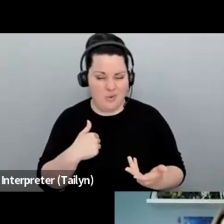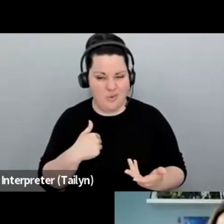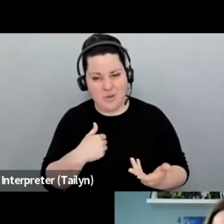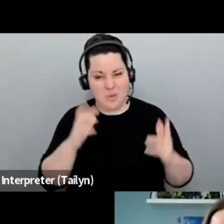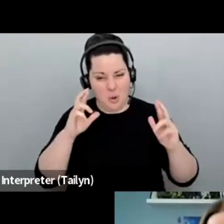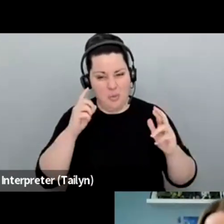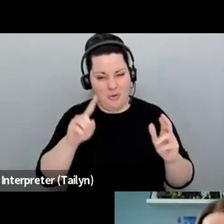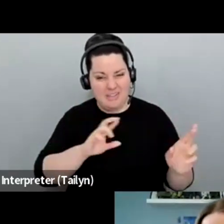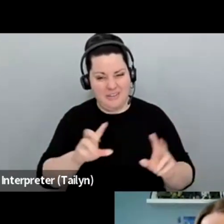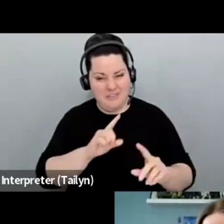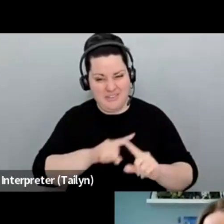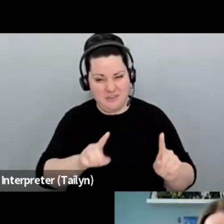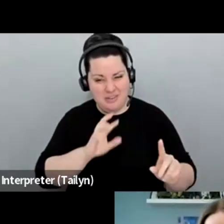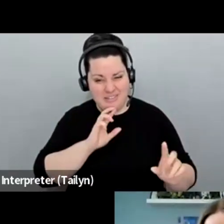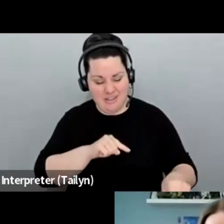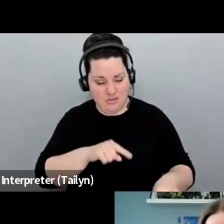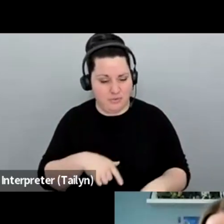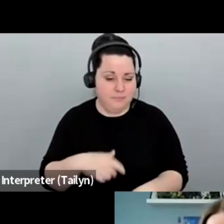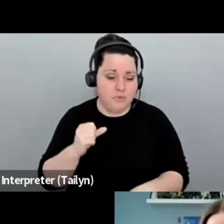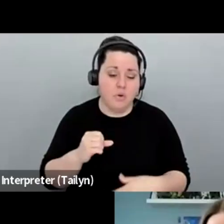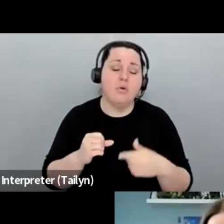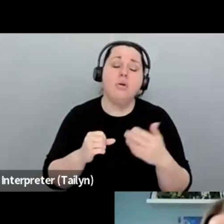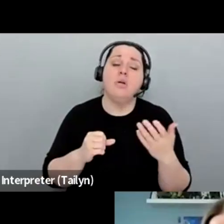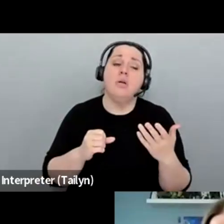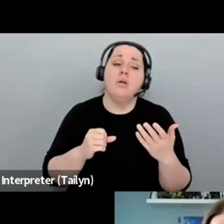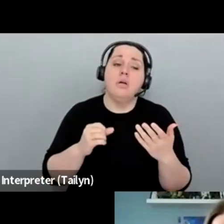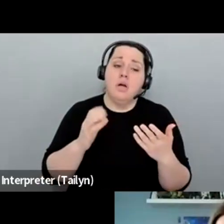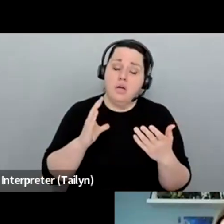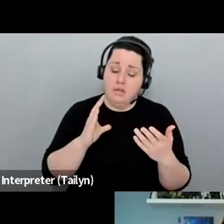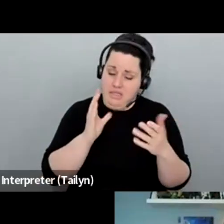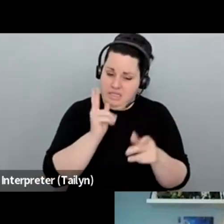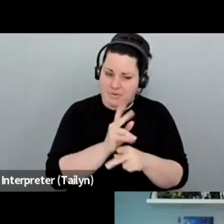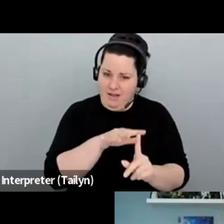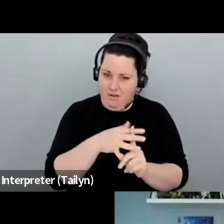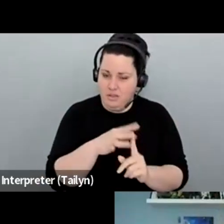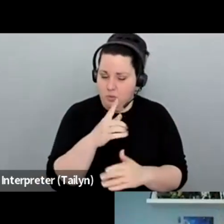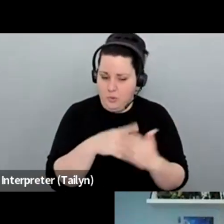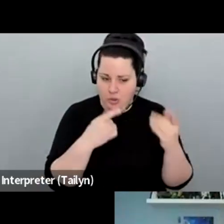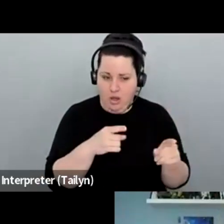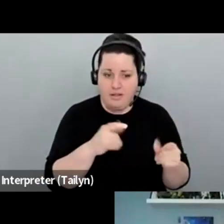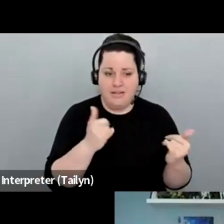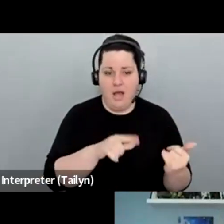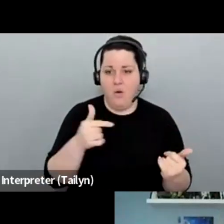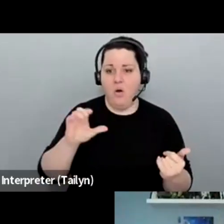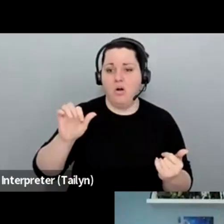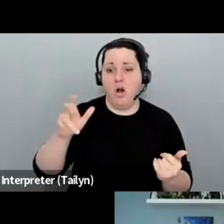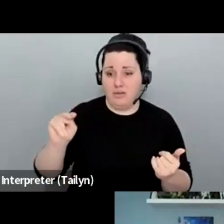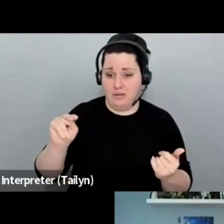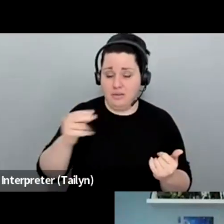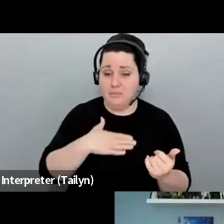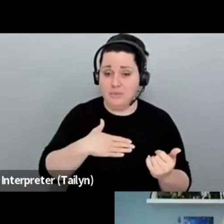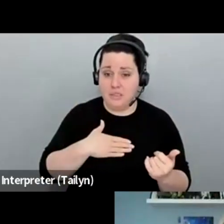everybody. So in the staying within our context of what is going on, we're going to turn it over to Carson to tell us a